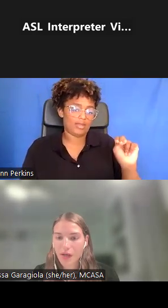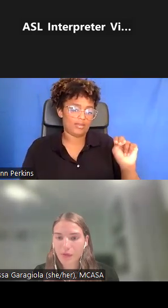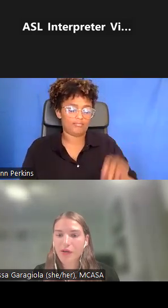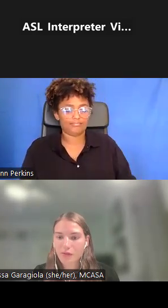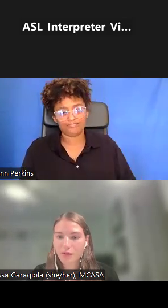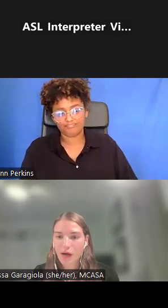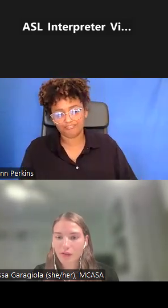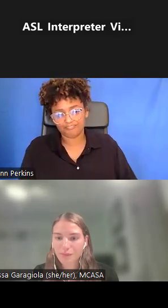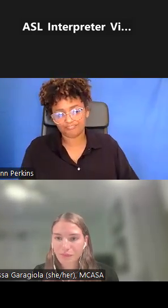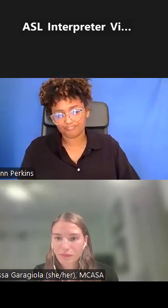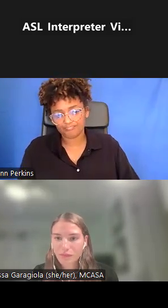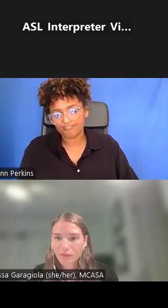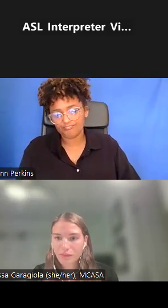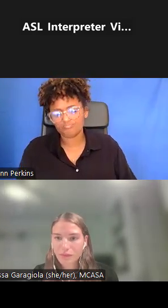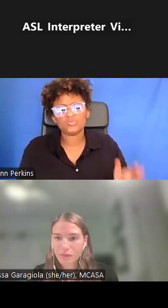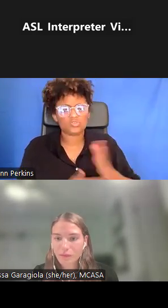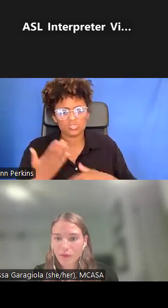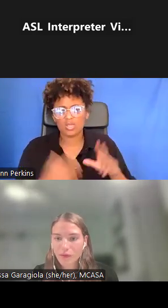I'm seeing a couple of no's as well.